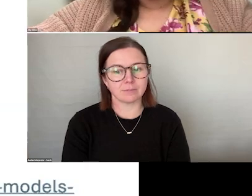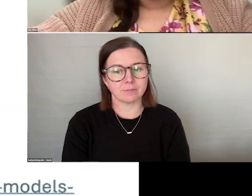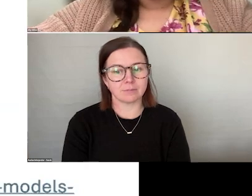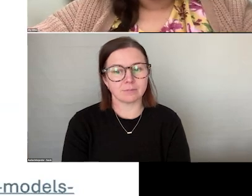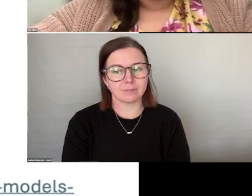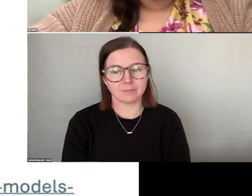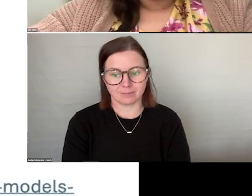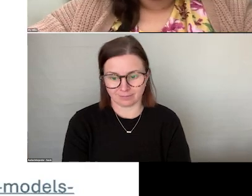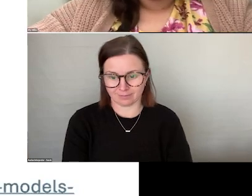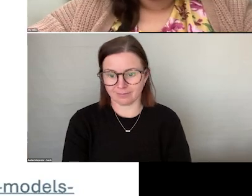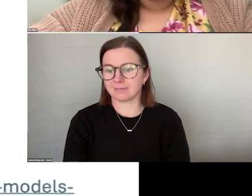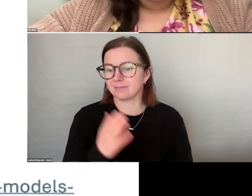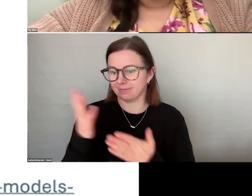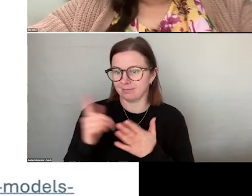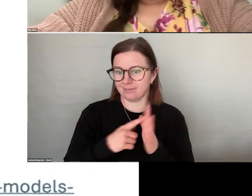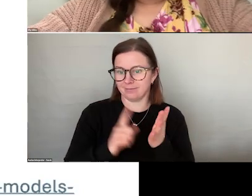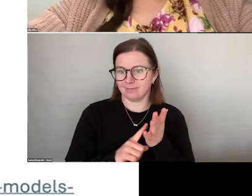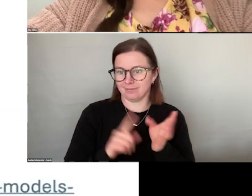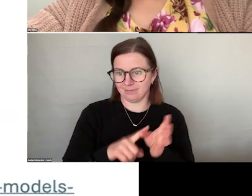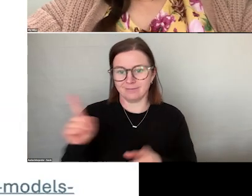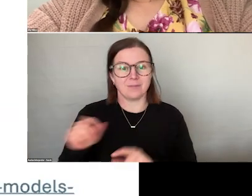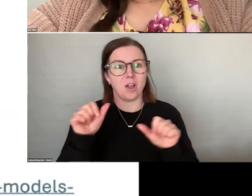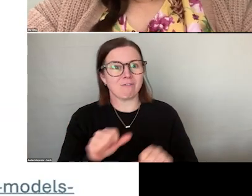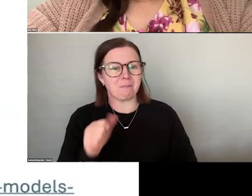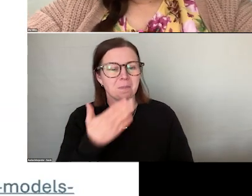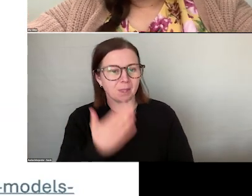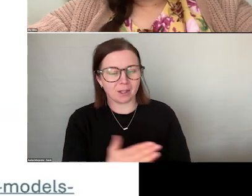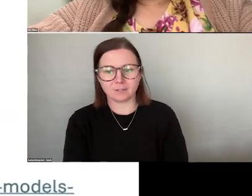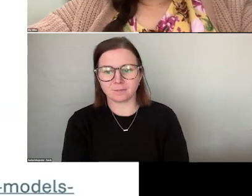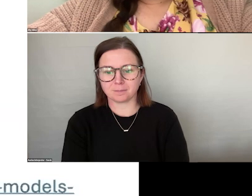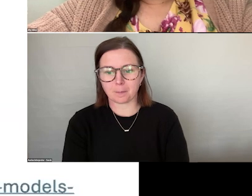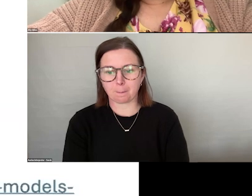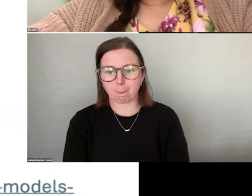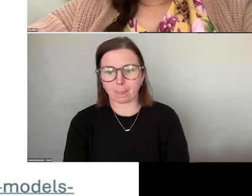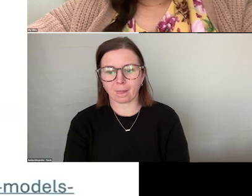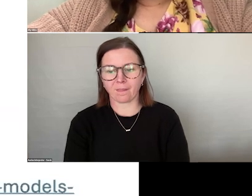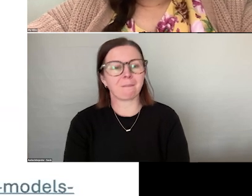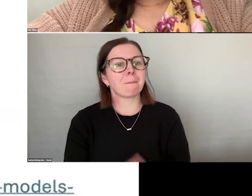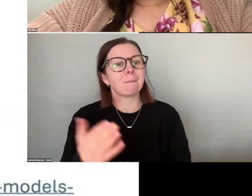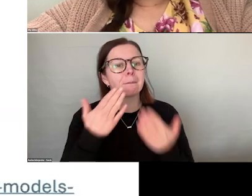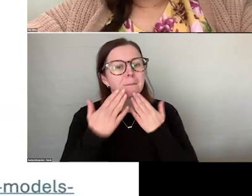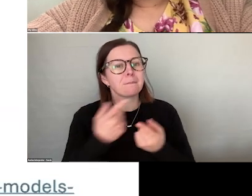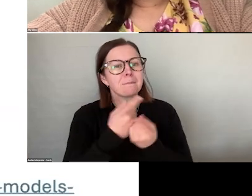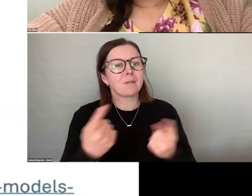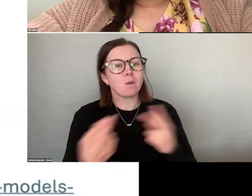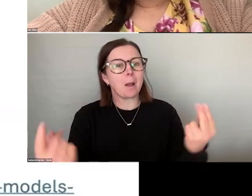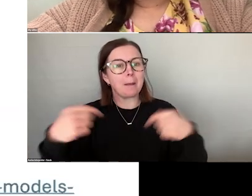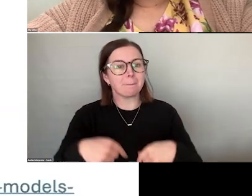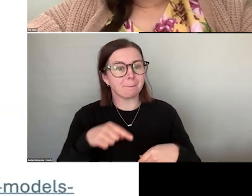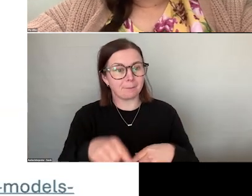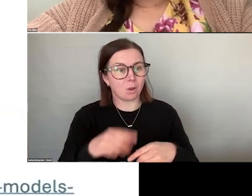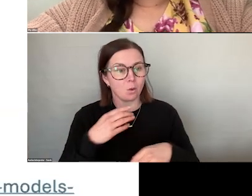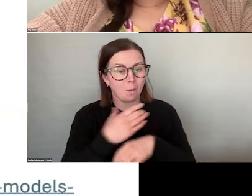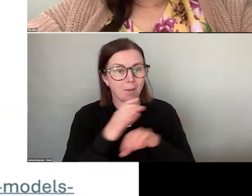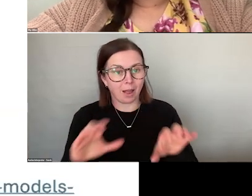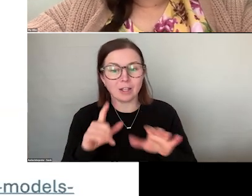So, okay. You're over to you, Ali. Yeah, thank you. Thank you everyone for joining us for today's webinar. In a moment, Jenny